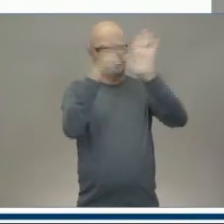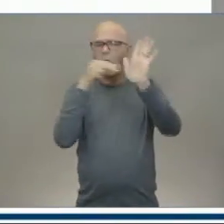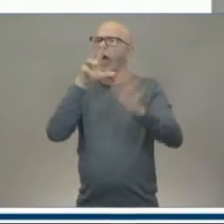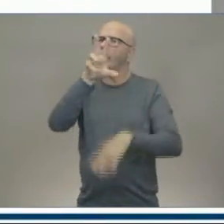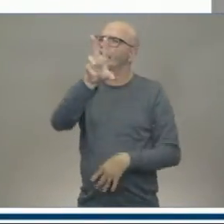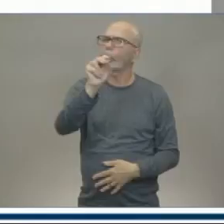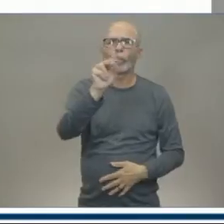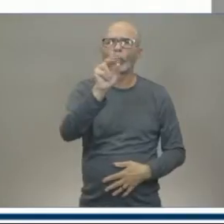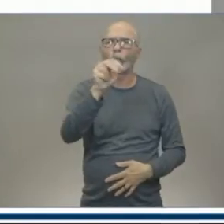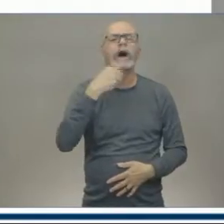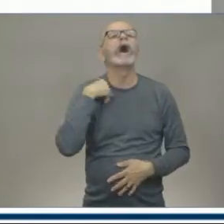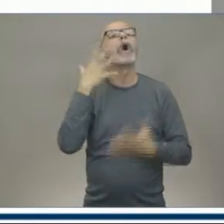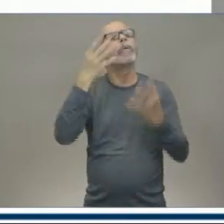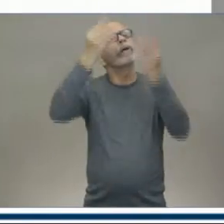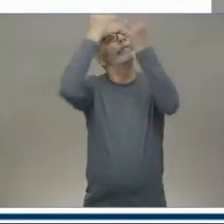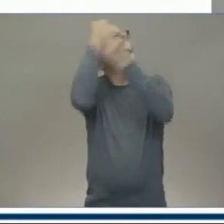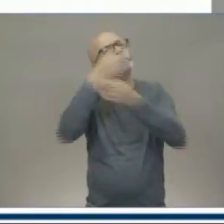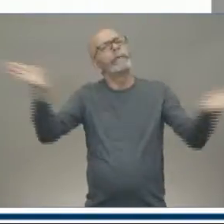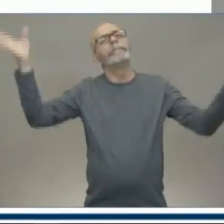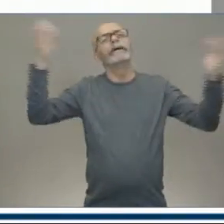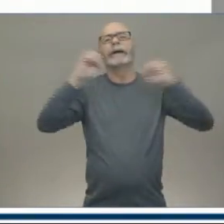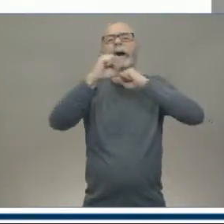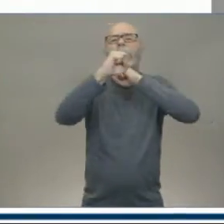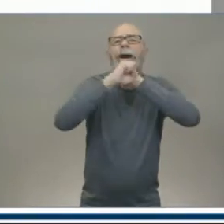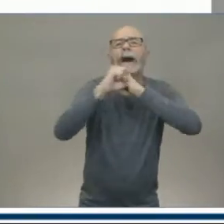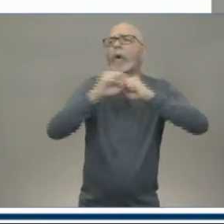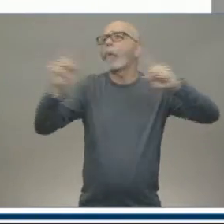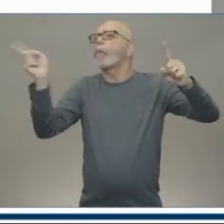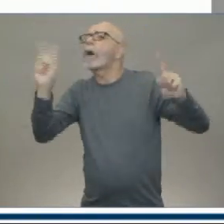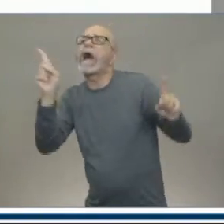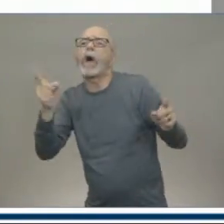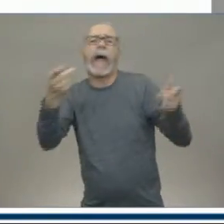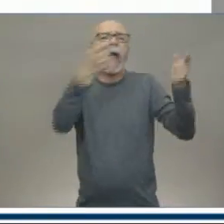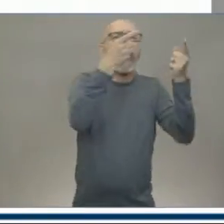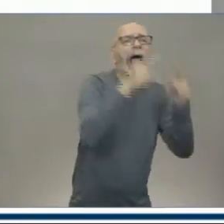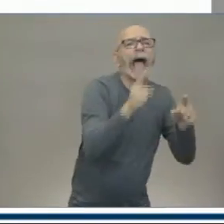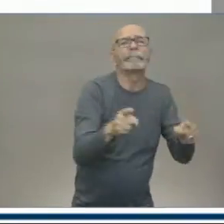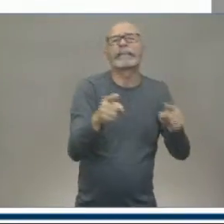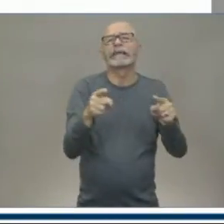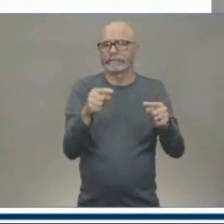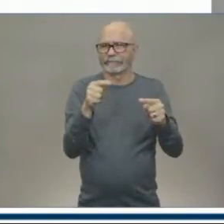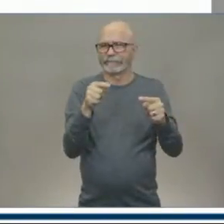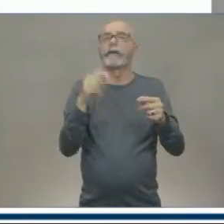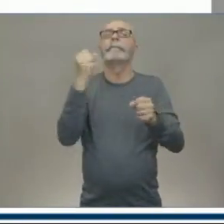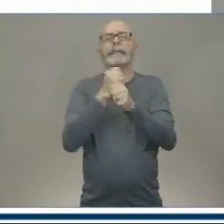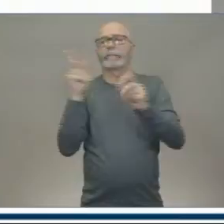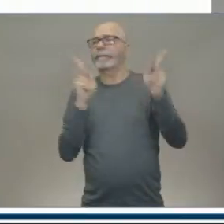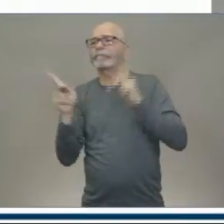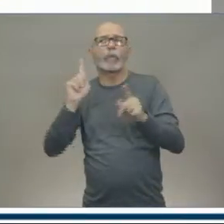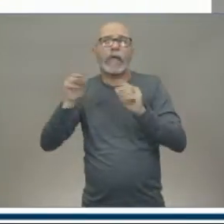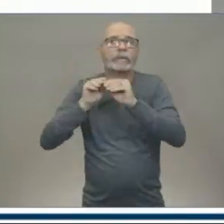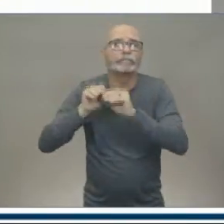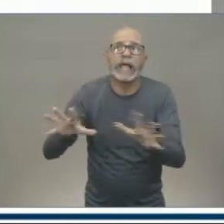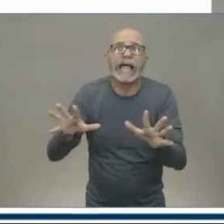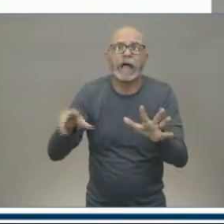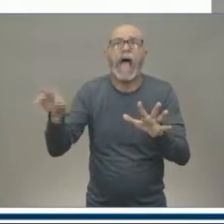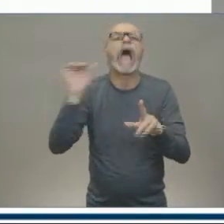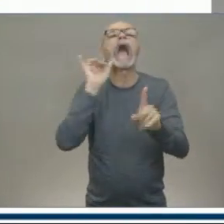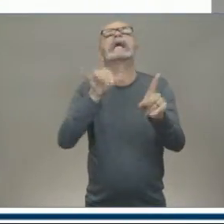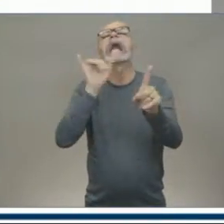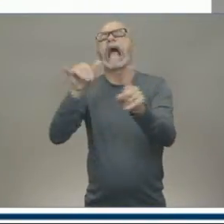purely are the settings where we're seeing the social activity that is allowing the virus to spread. So we have to take